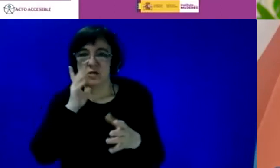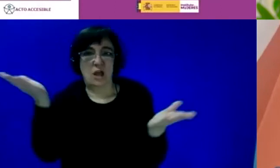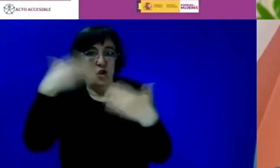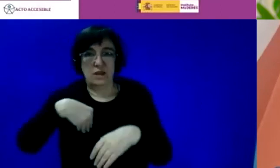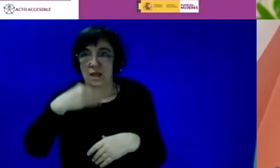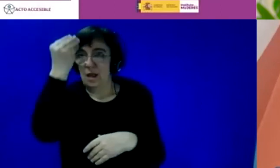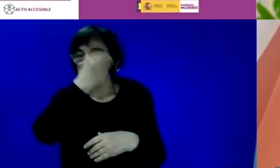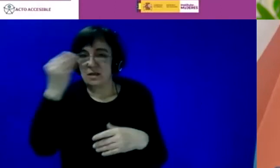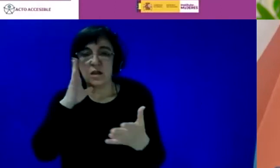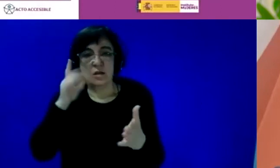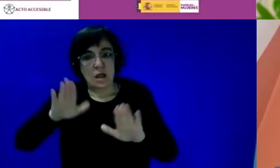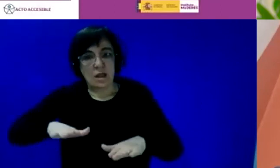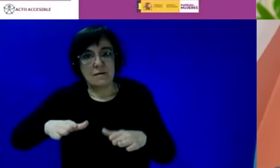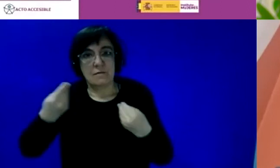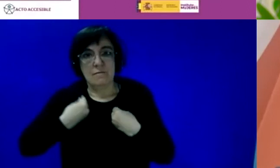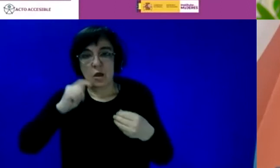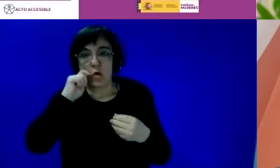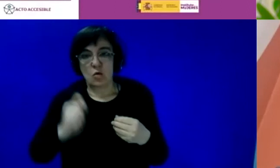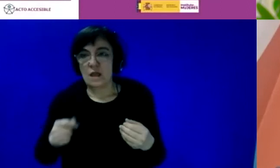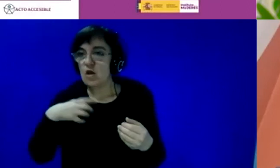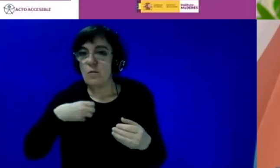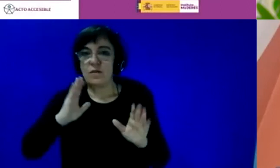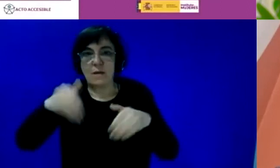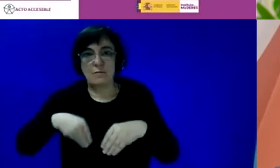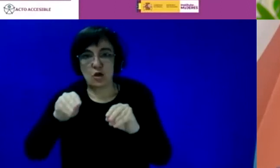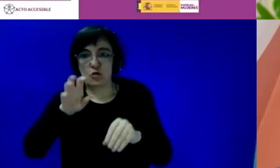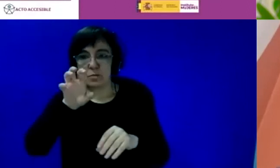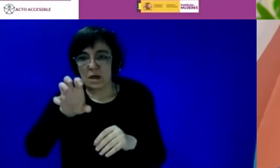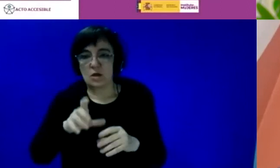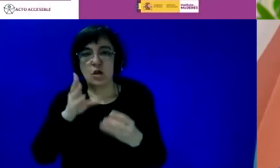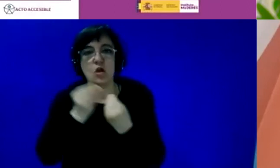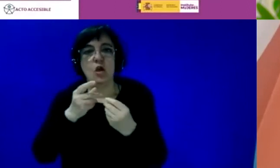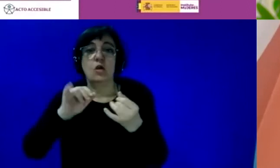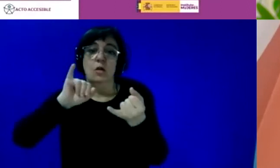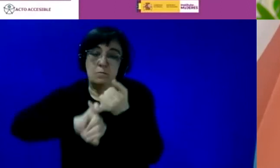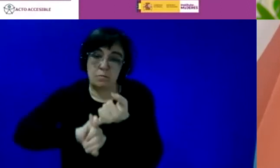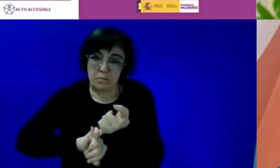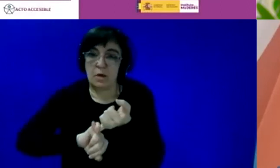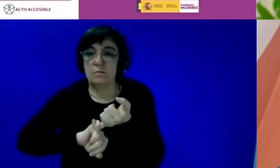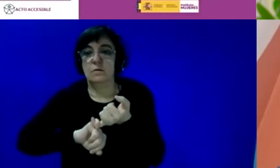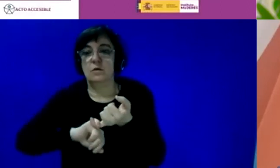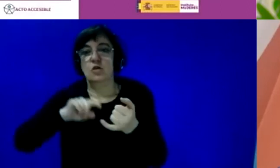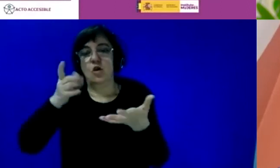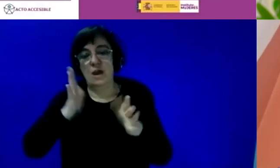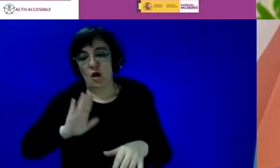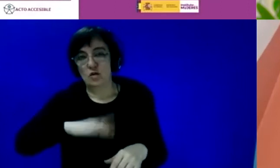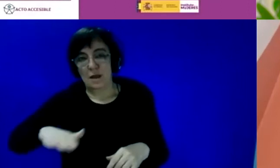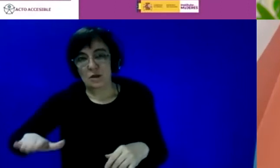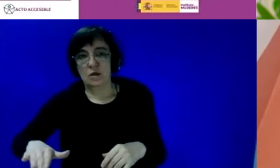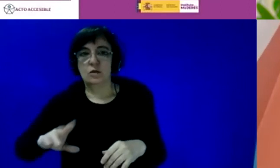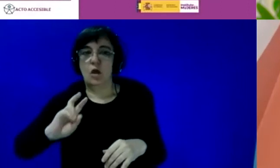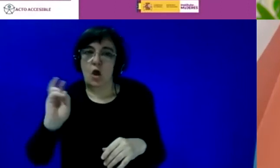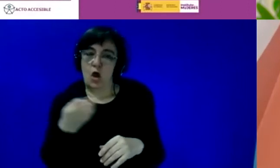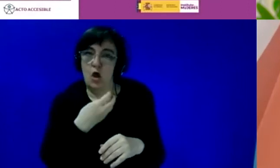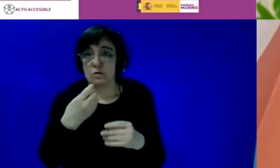third states, third parties, or stateless persons who arrive from the Ukraine, along with their spouses,